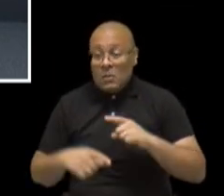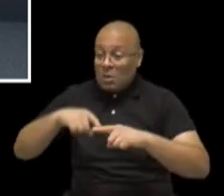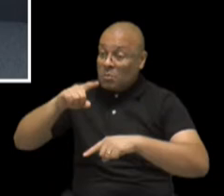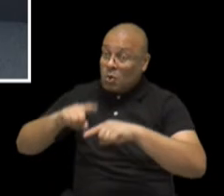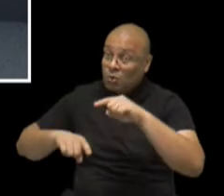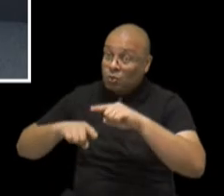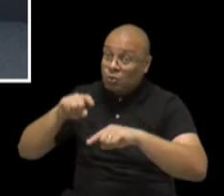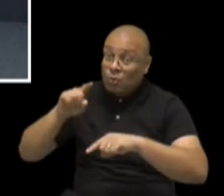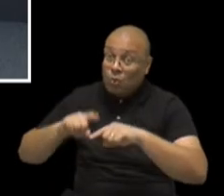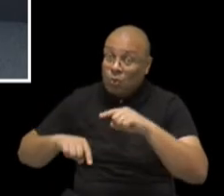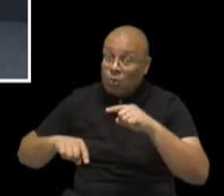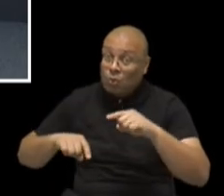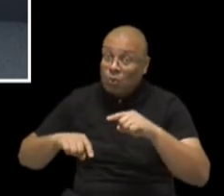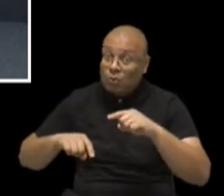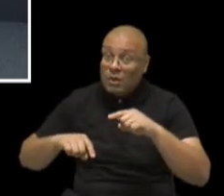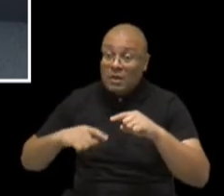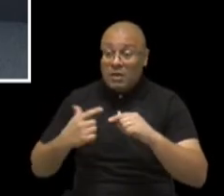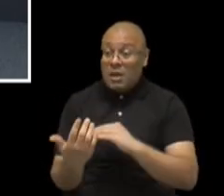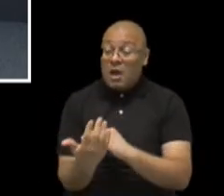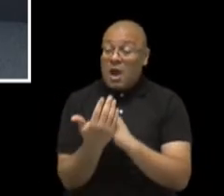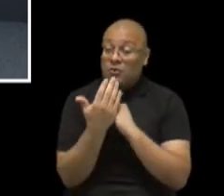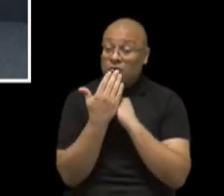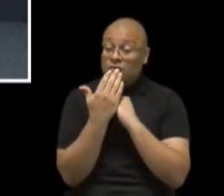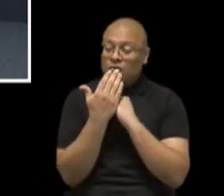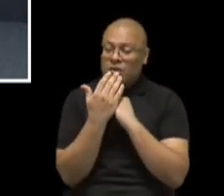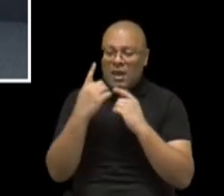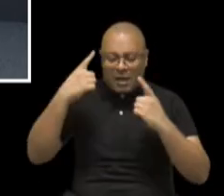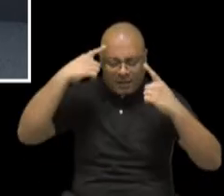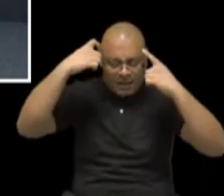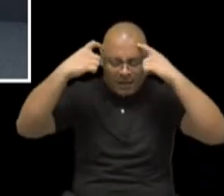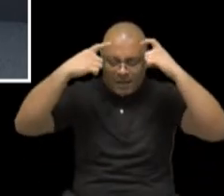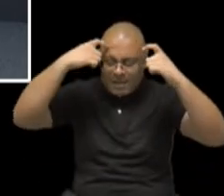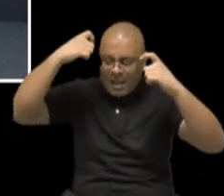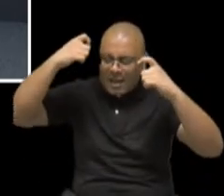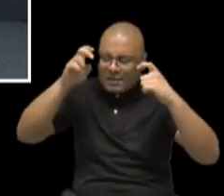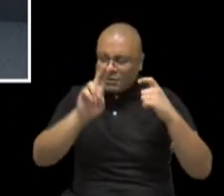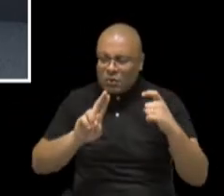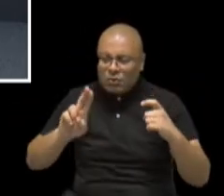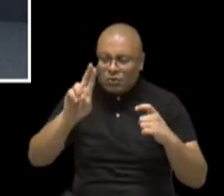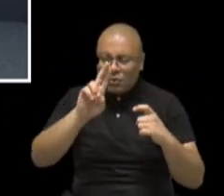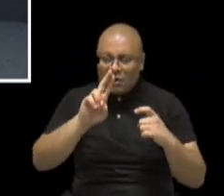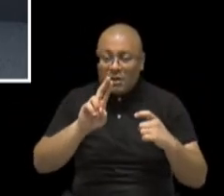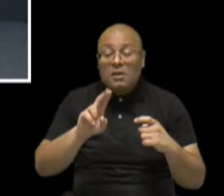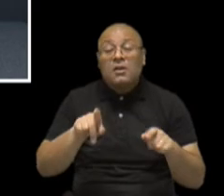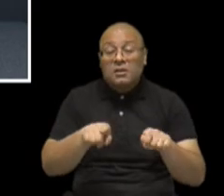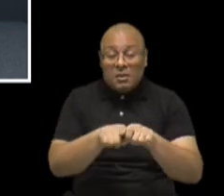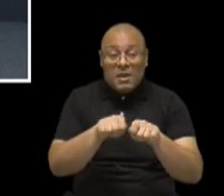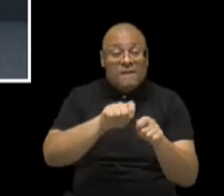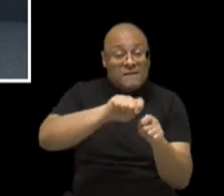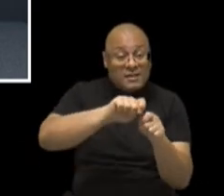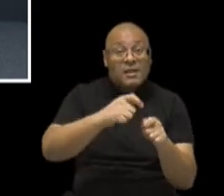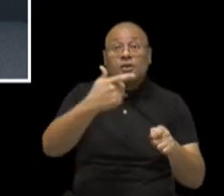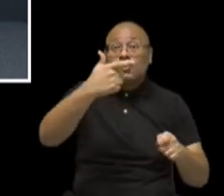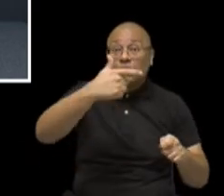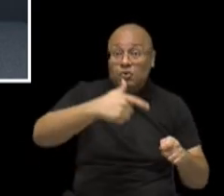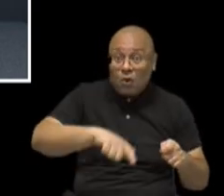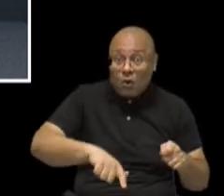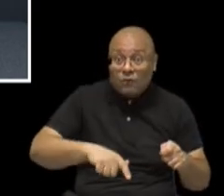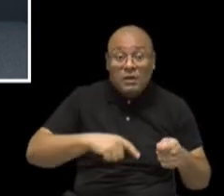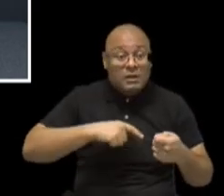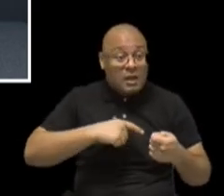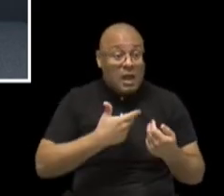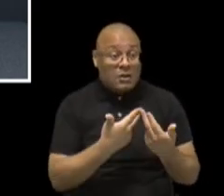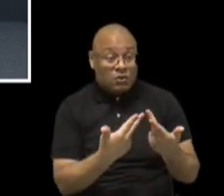materials, but also to concepts and ideas. And then we remix because we don't just take those